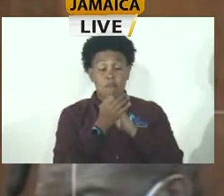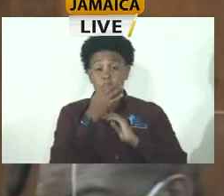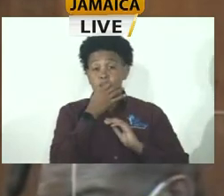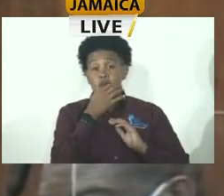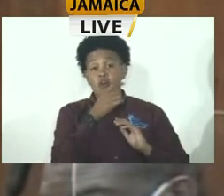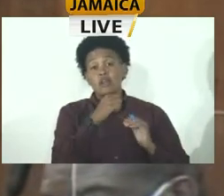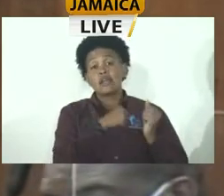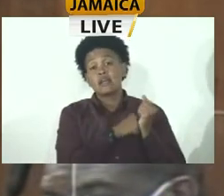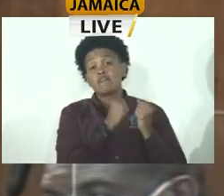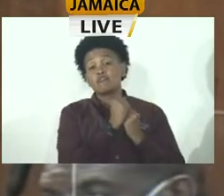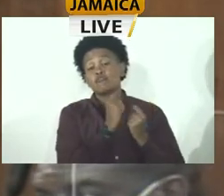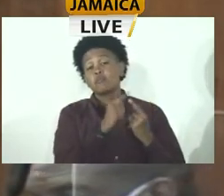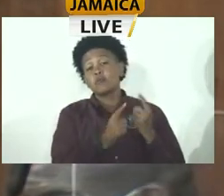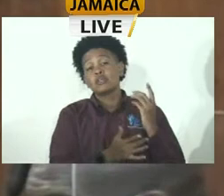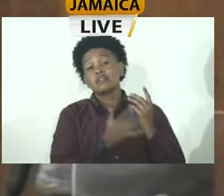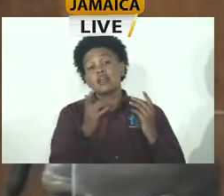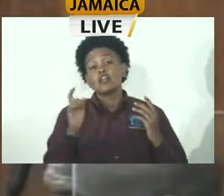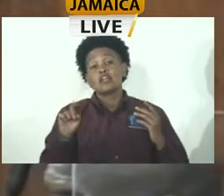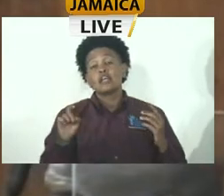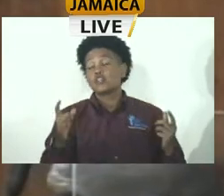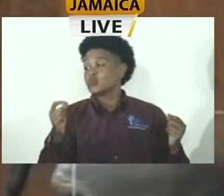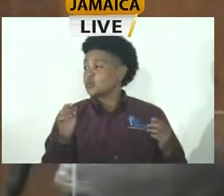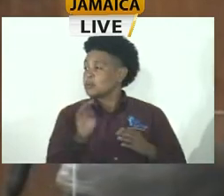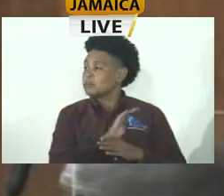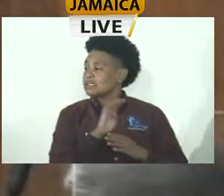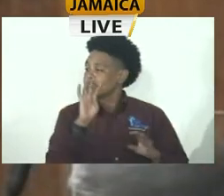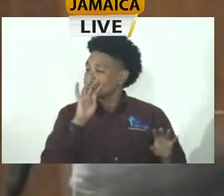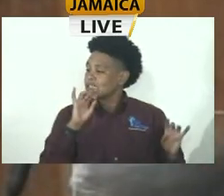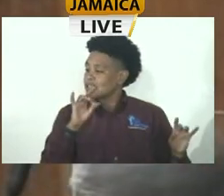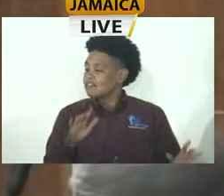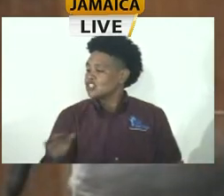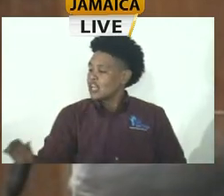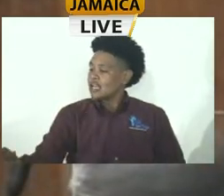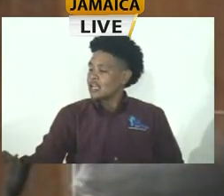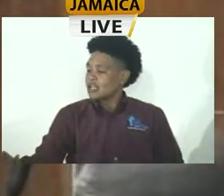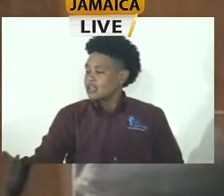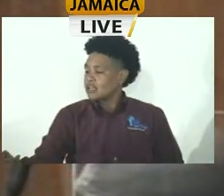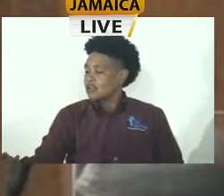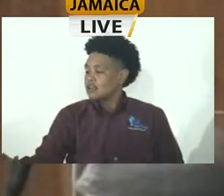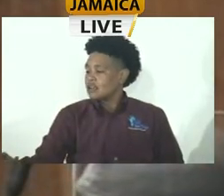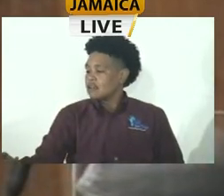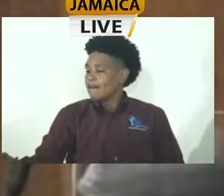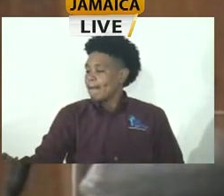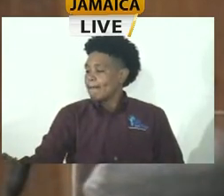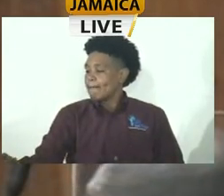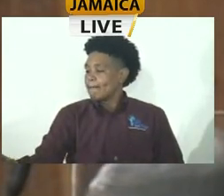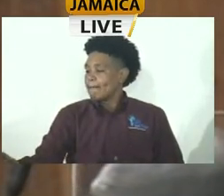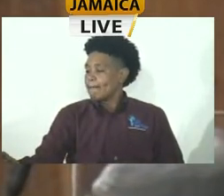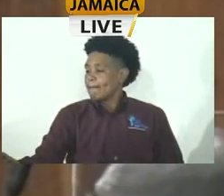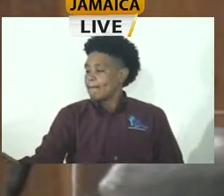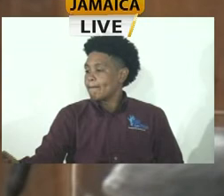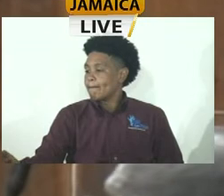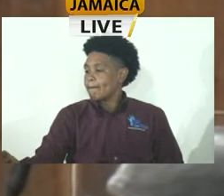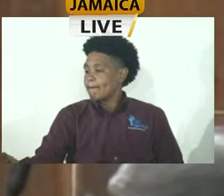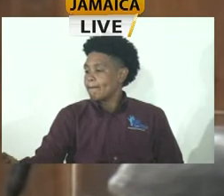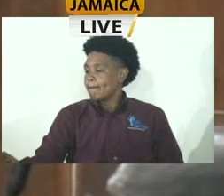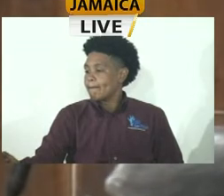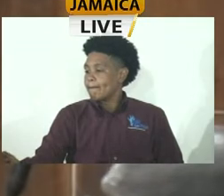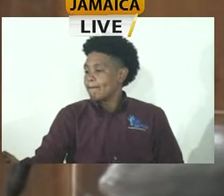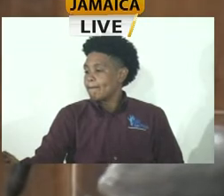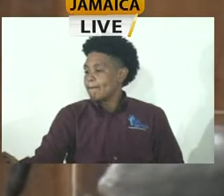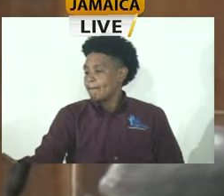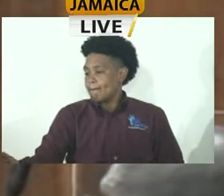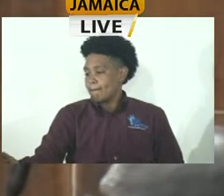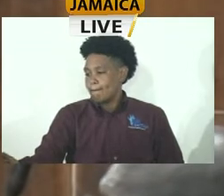technology necessary to conduct business efficiently with onset of covet 19 pandemic we decided to